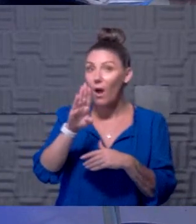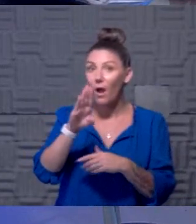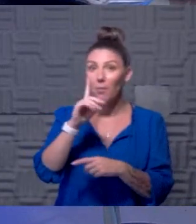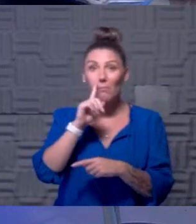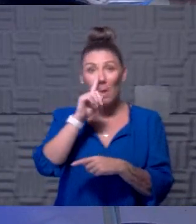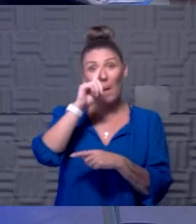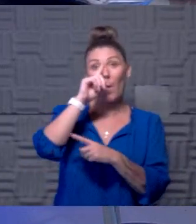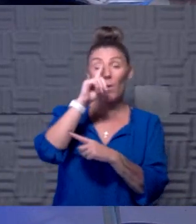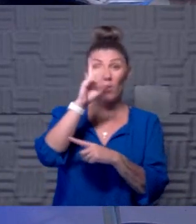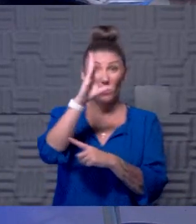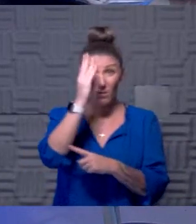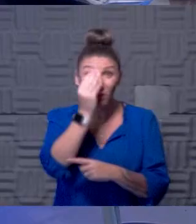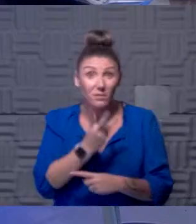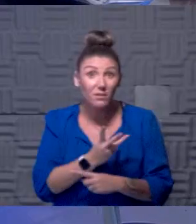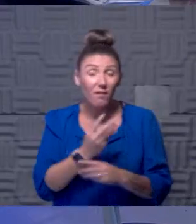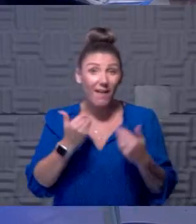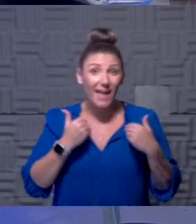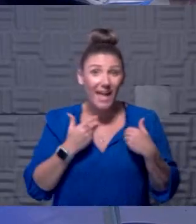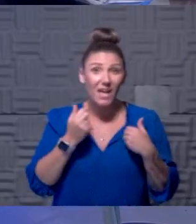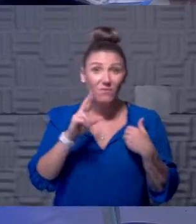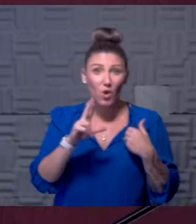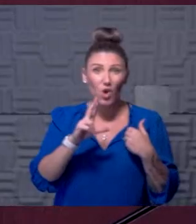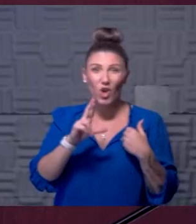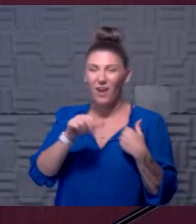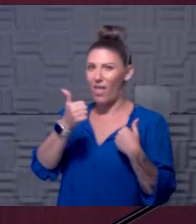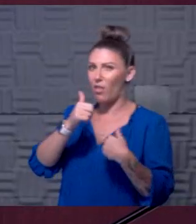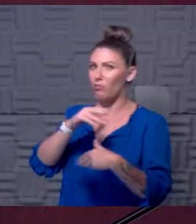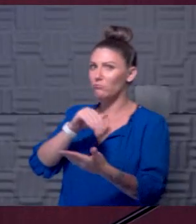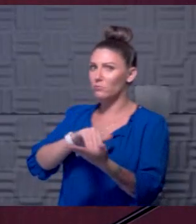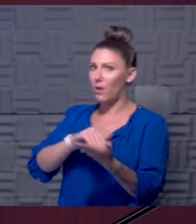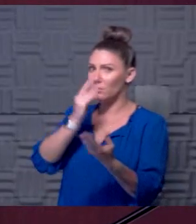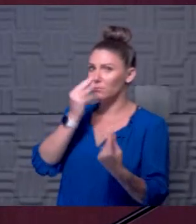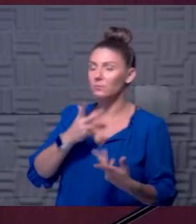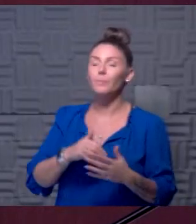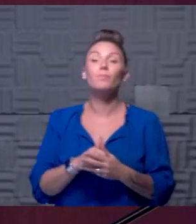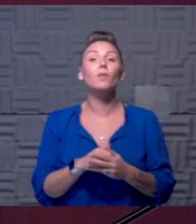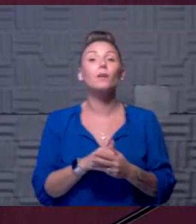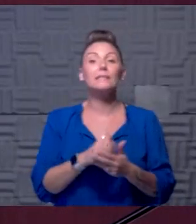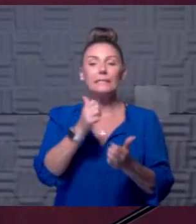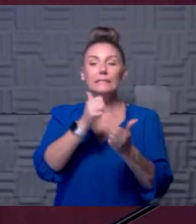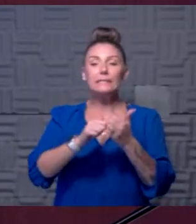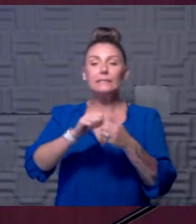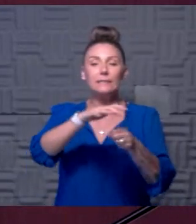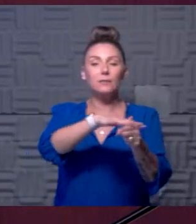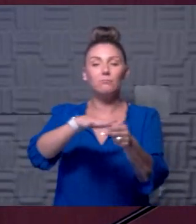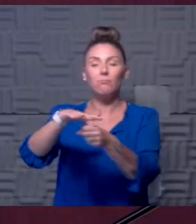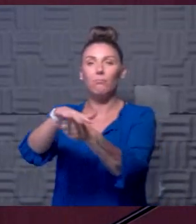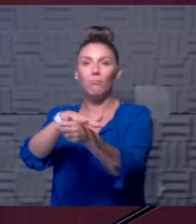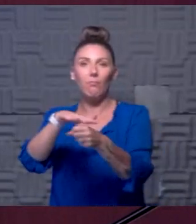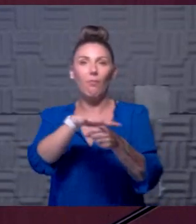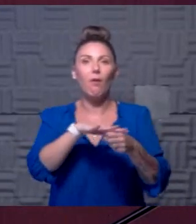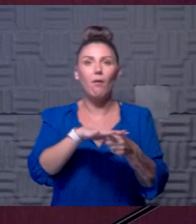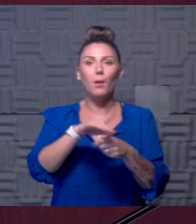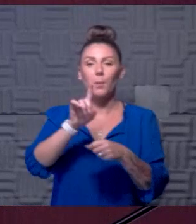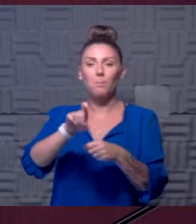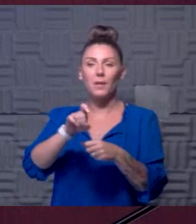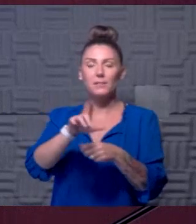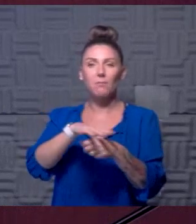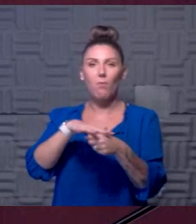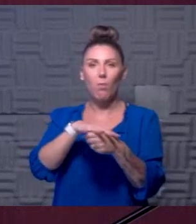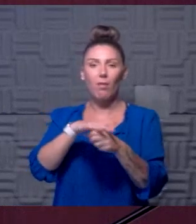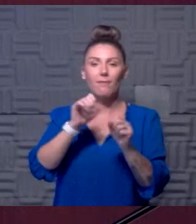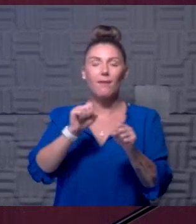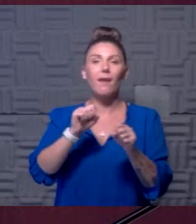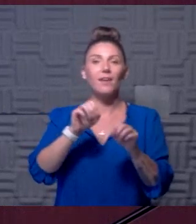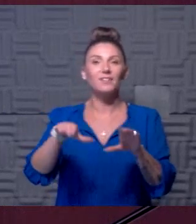I have to go to a regular doctor and get swabbed again? So our plan is at each of the sites have to be co-located with a site that can